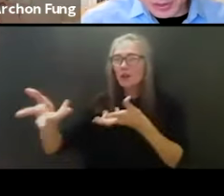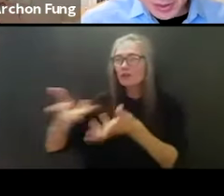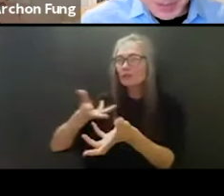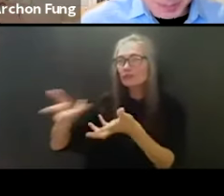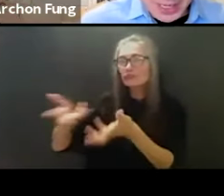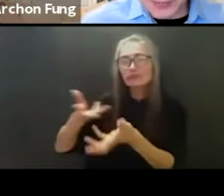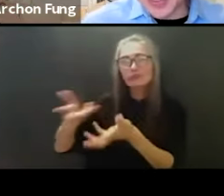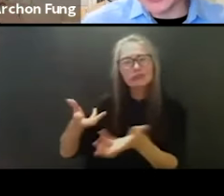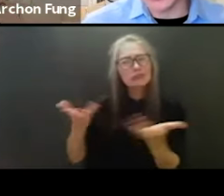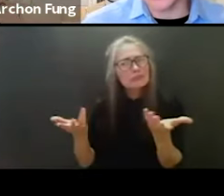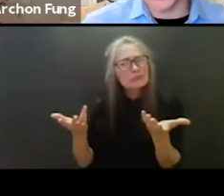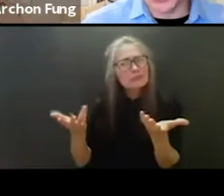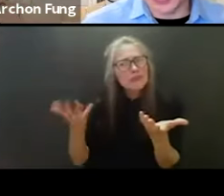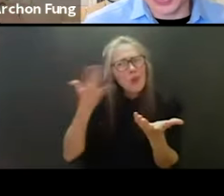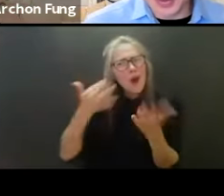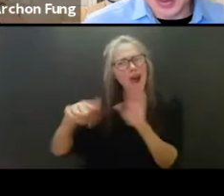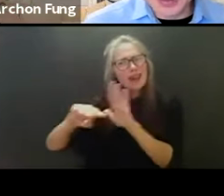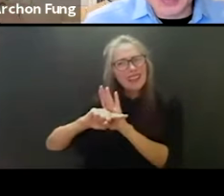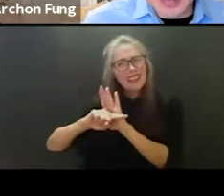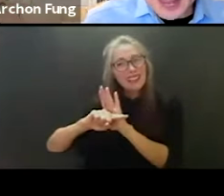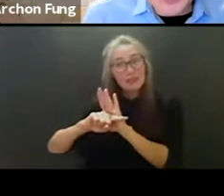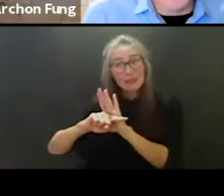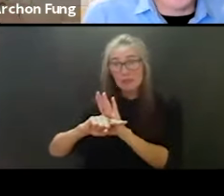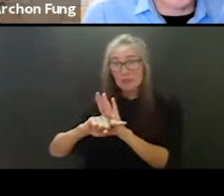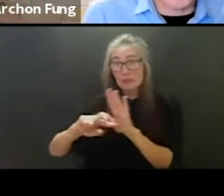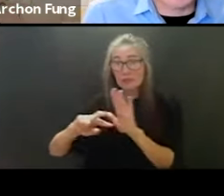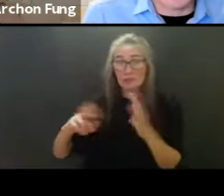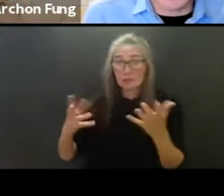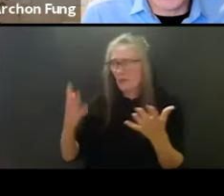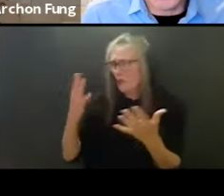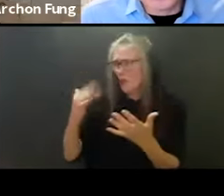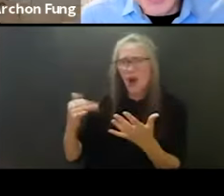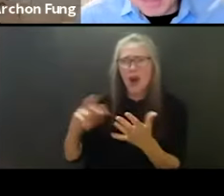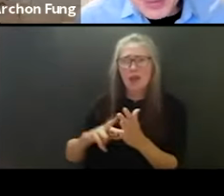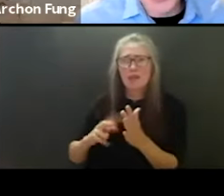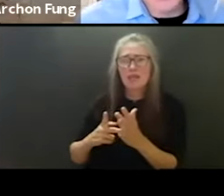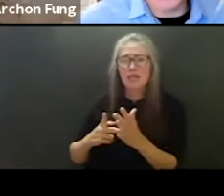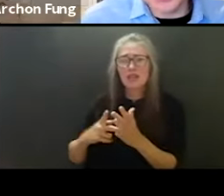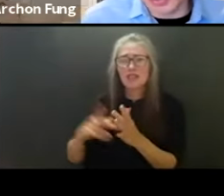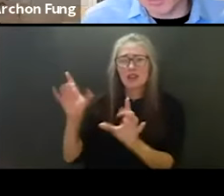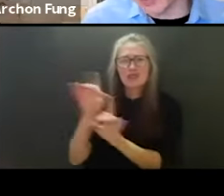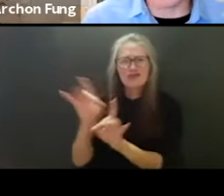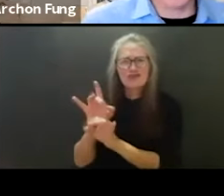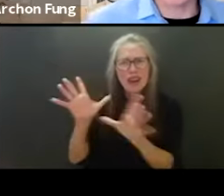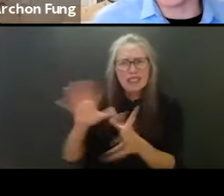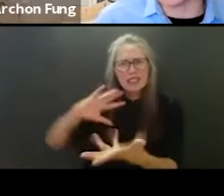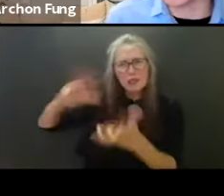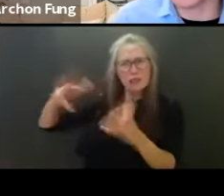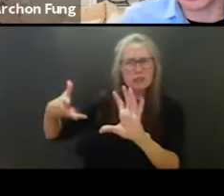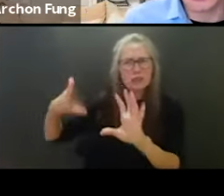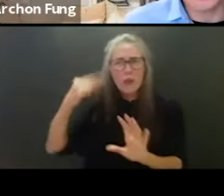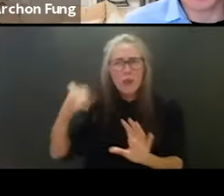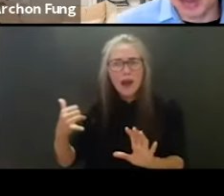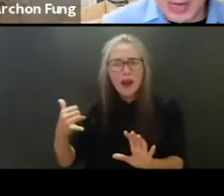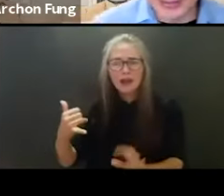aperture. People have lots of different views, but that doesn't necessarily imply that there's a political, social,